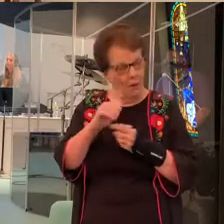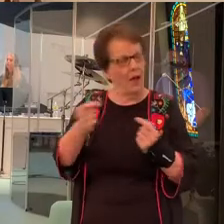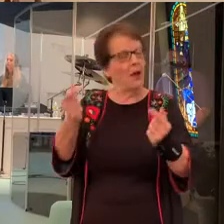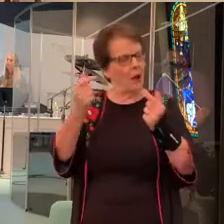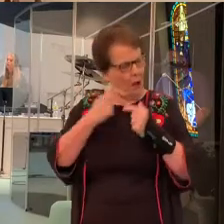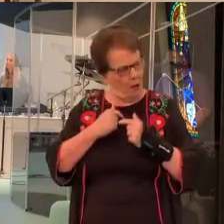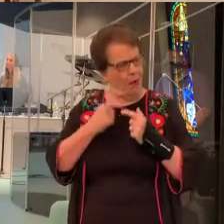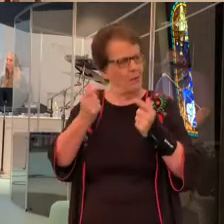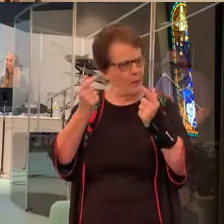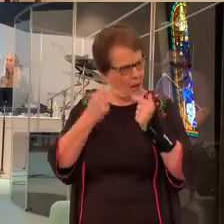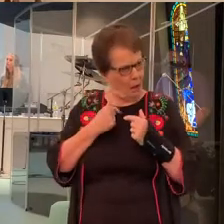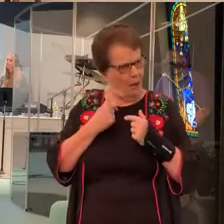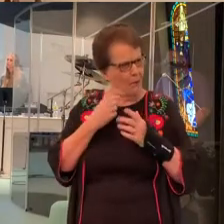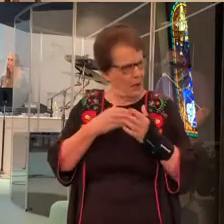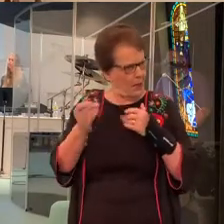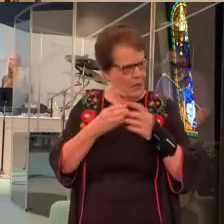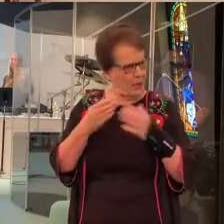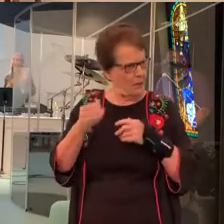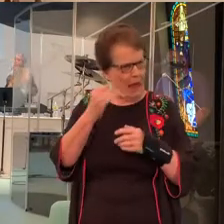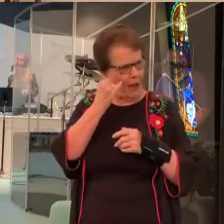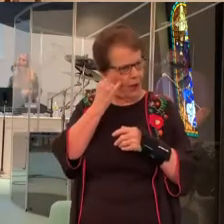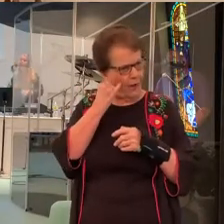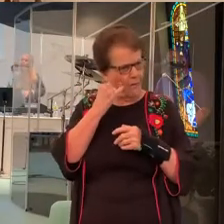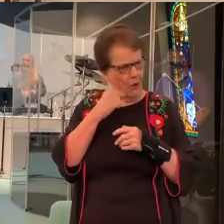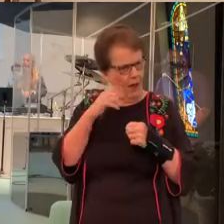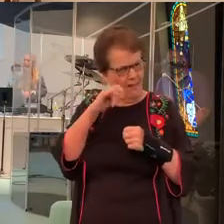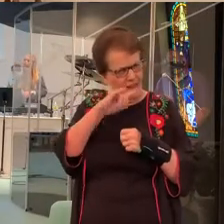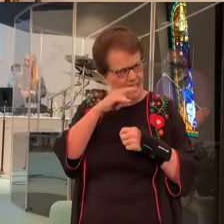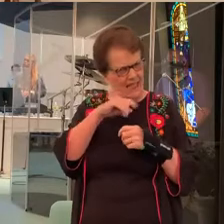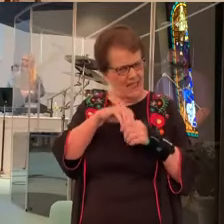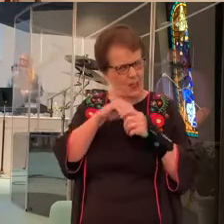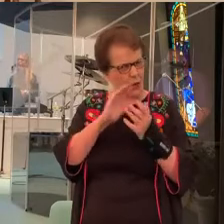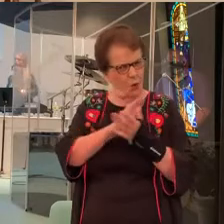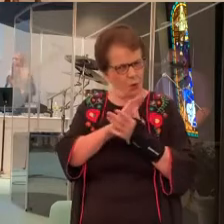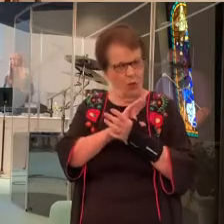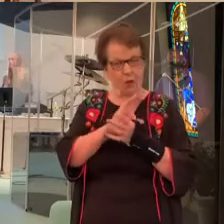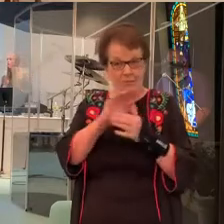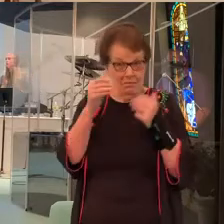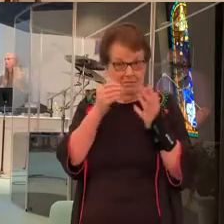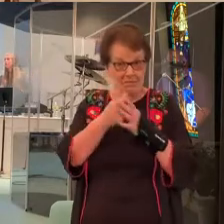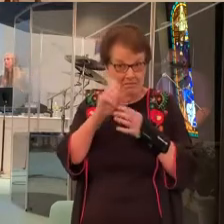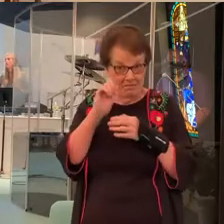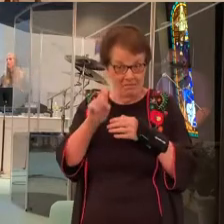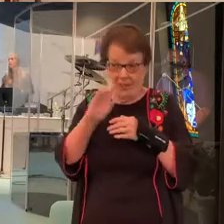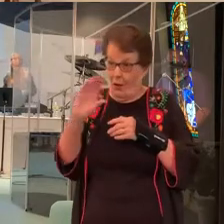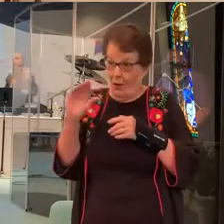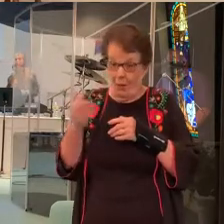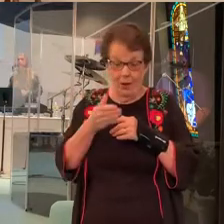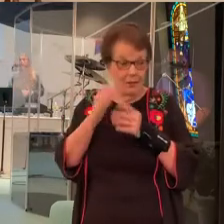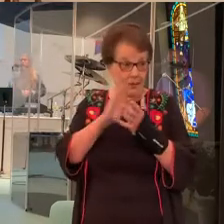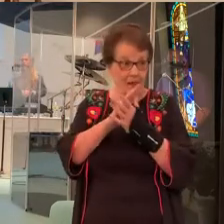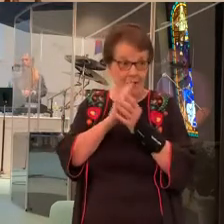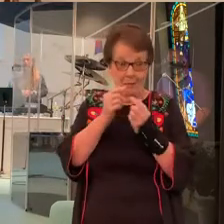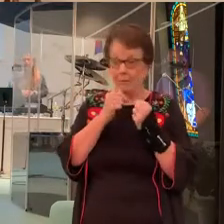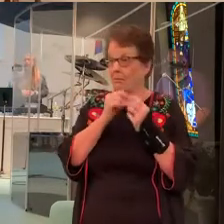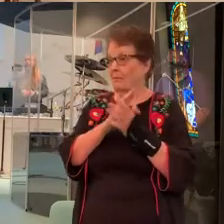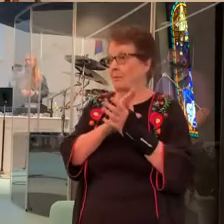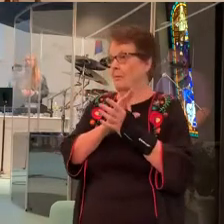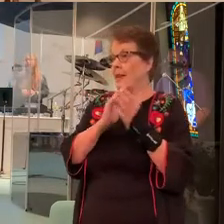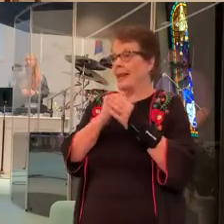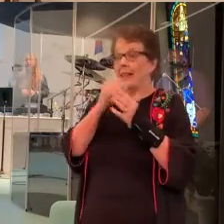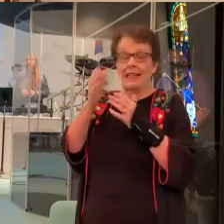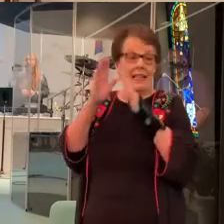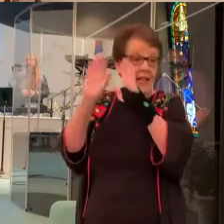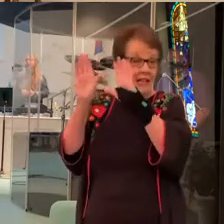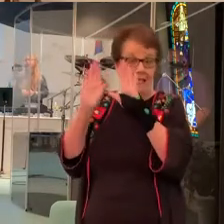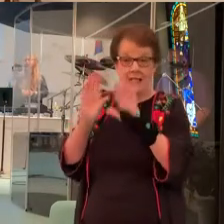very special moment and hopefully the first of many that we'll be able to do with our community. So that's tonight. Also, next